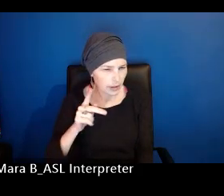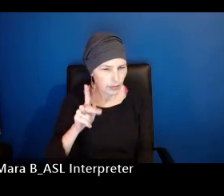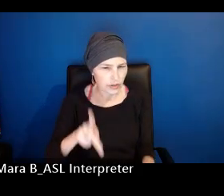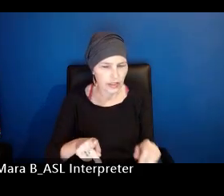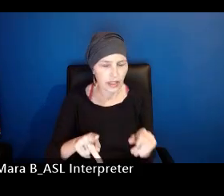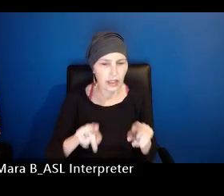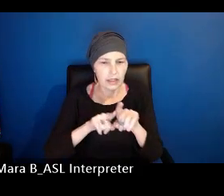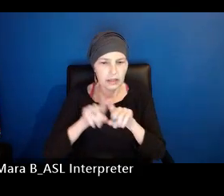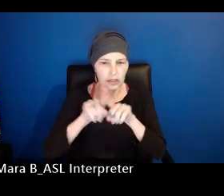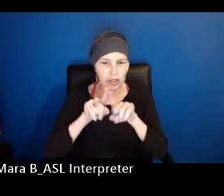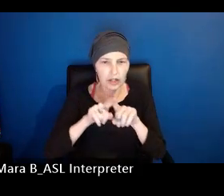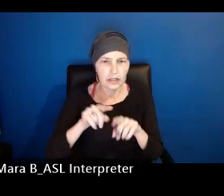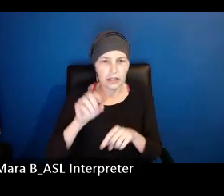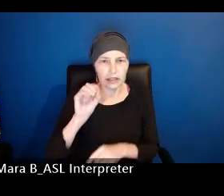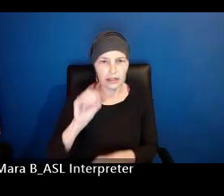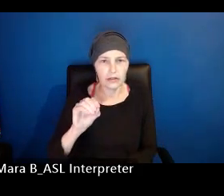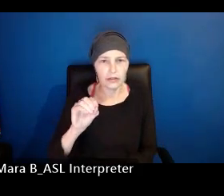0993. If that's you.